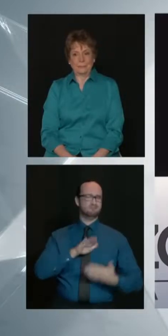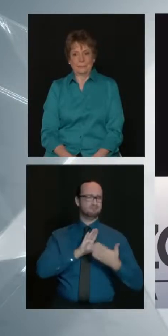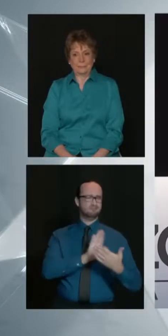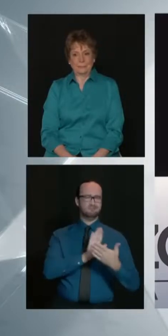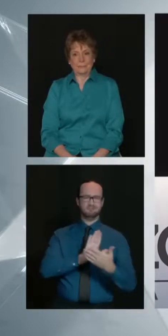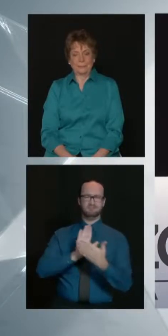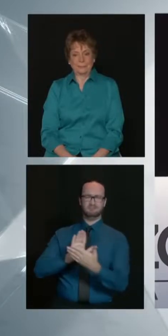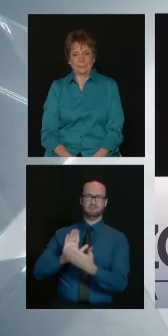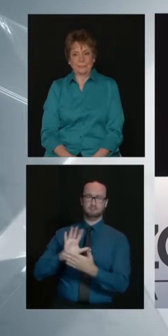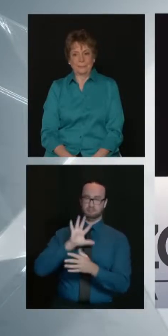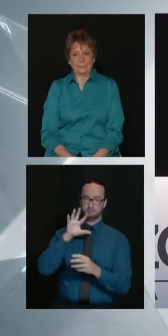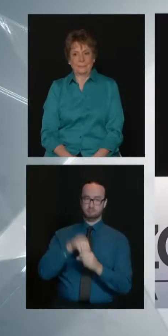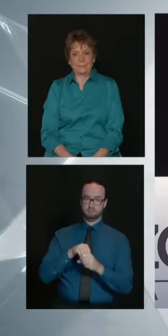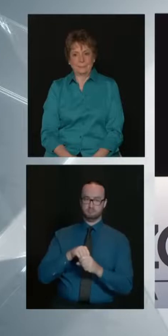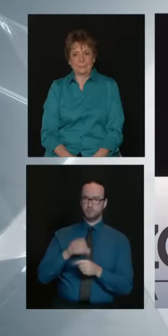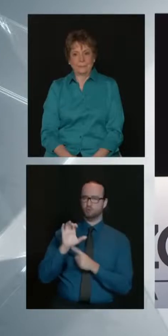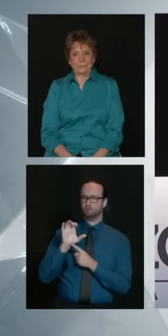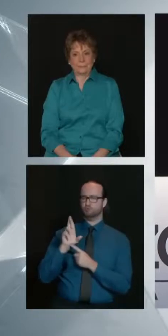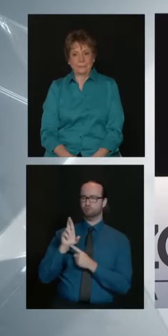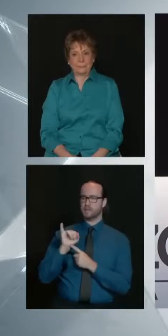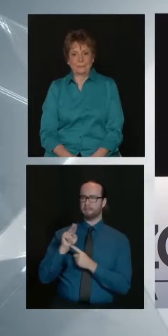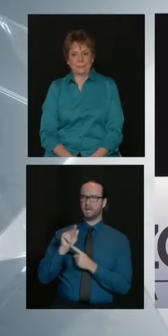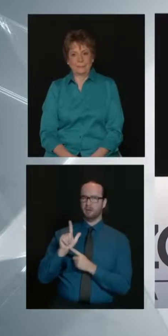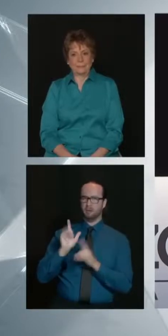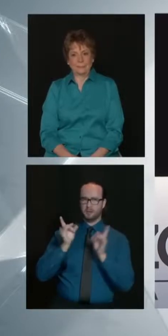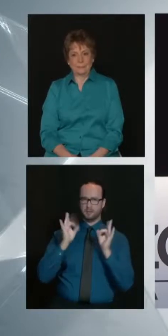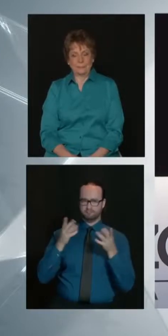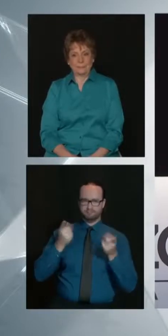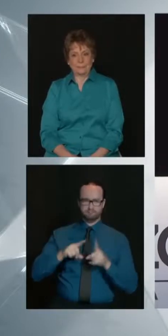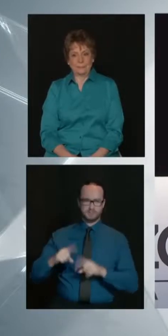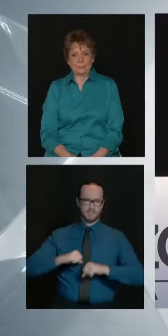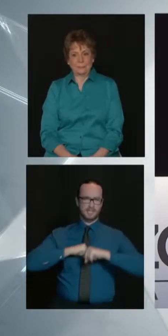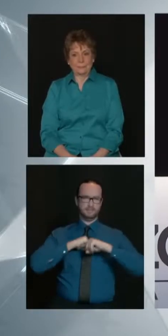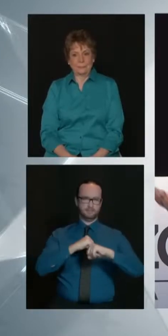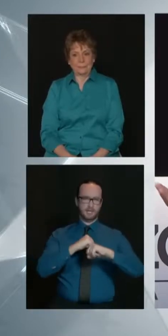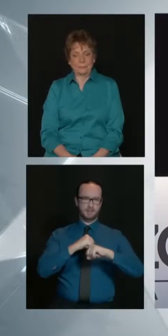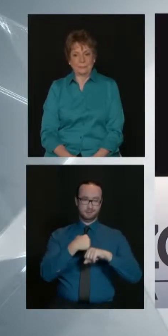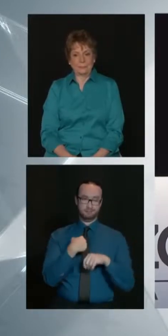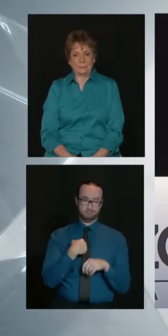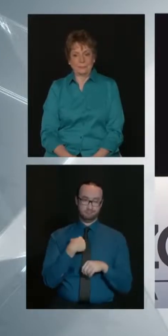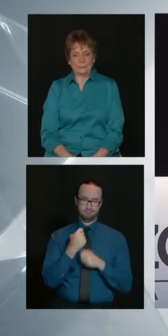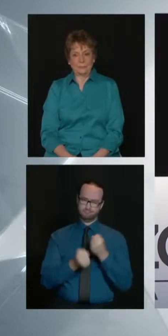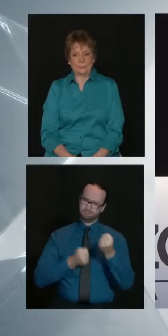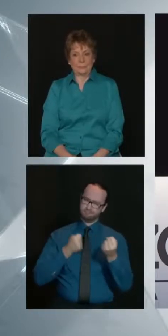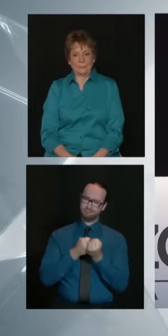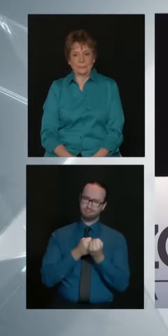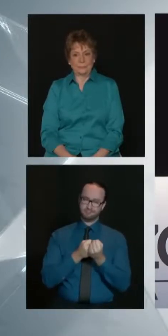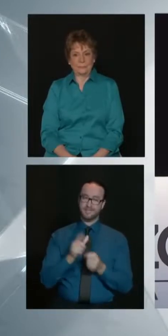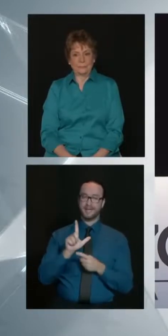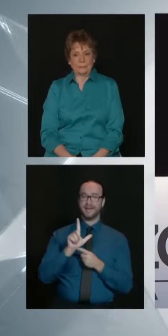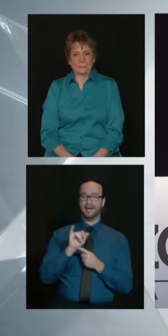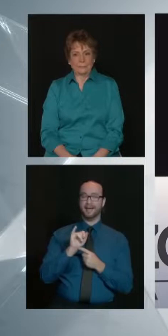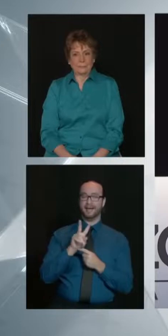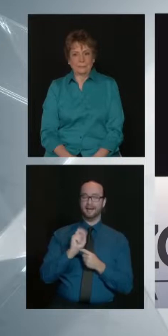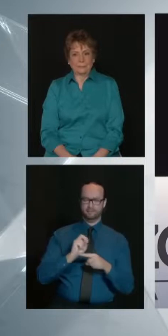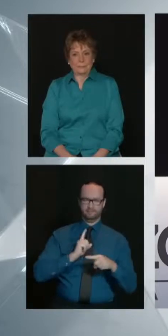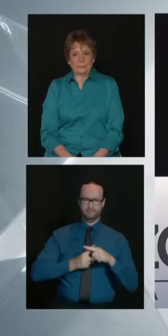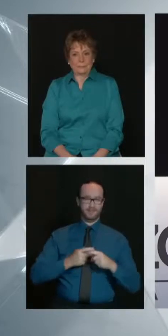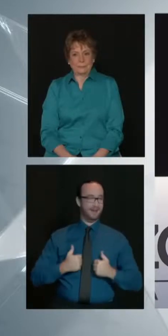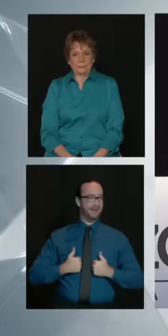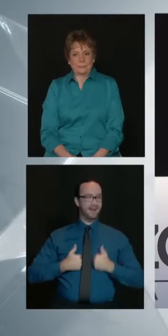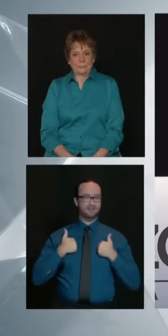was found the Live and Let Live global peace movement. We got two rules. Don't infringe on